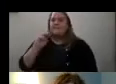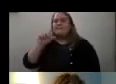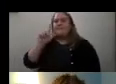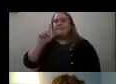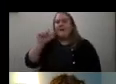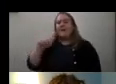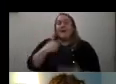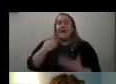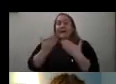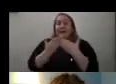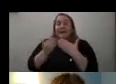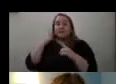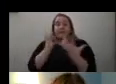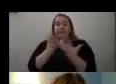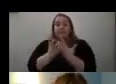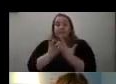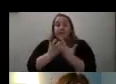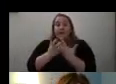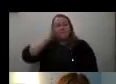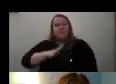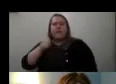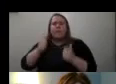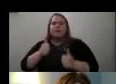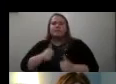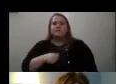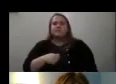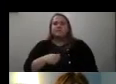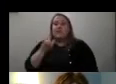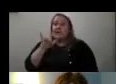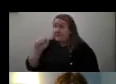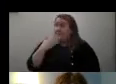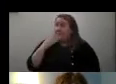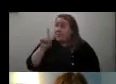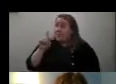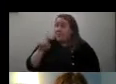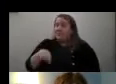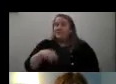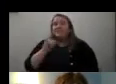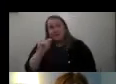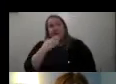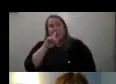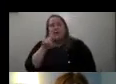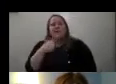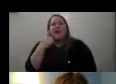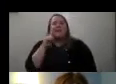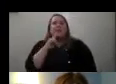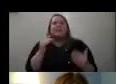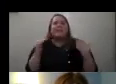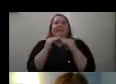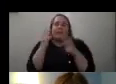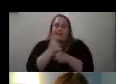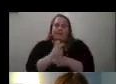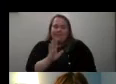to fit a male or female dancer? Good question. That's a good question, but I think they're equally as